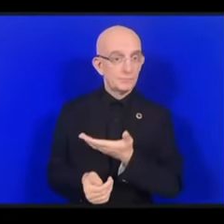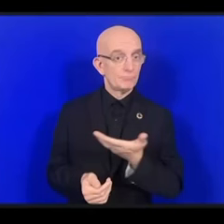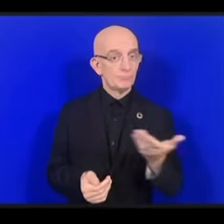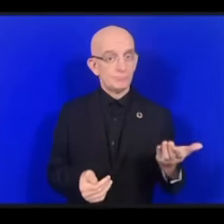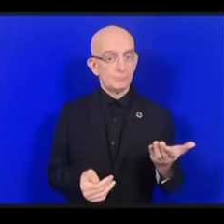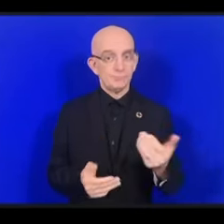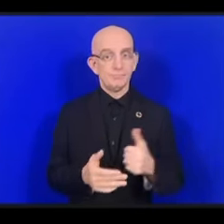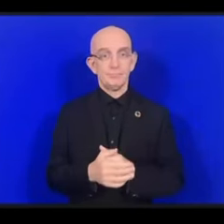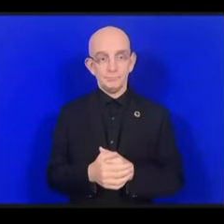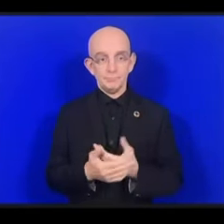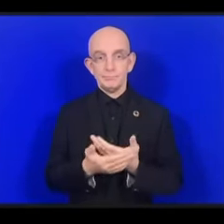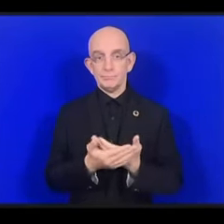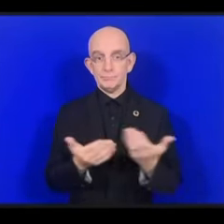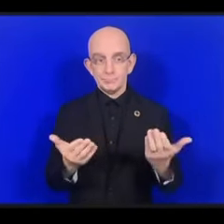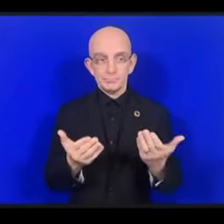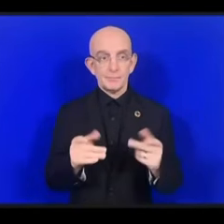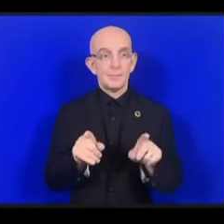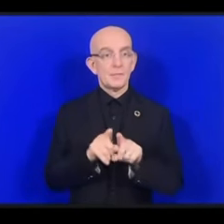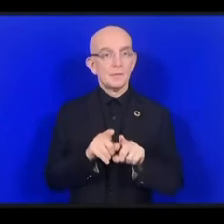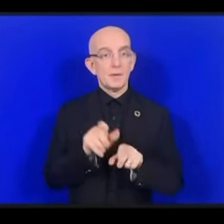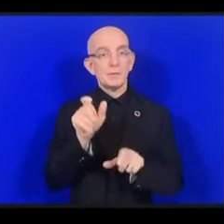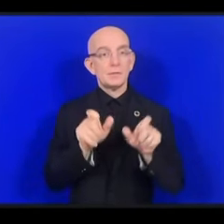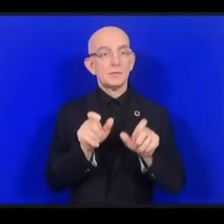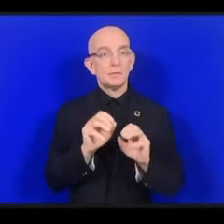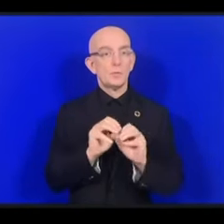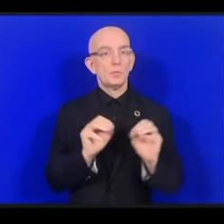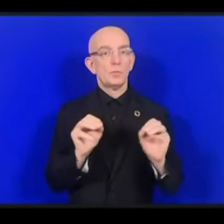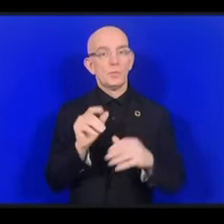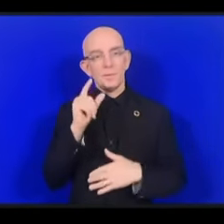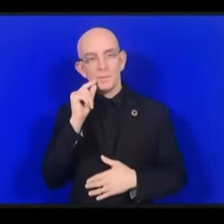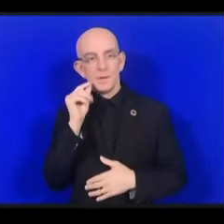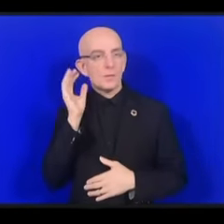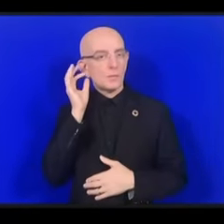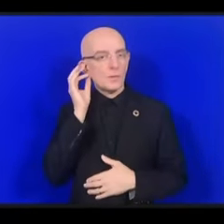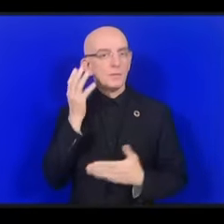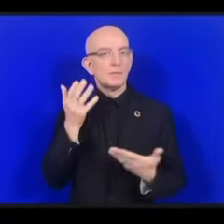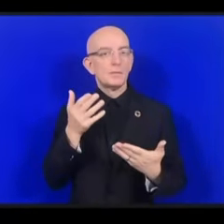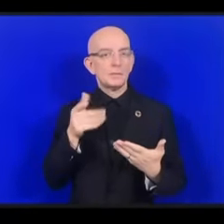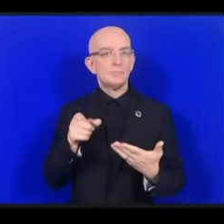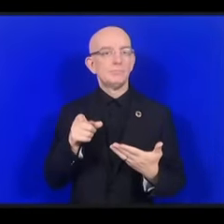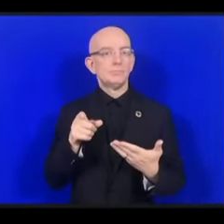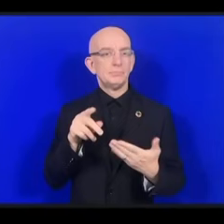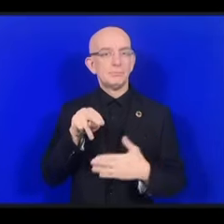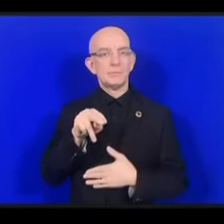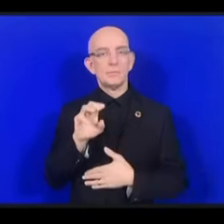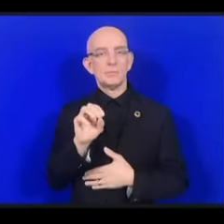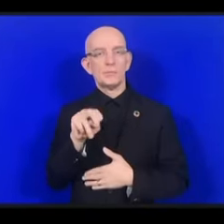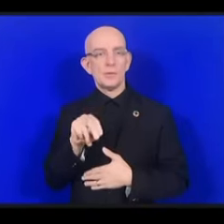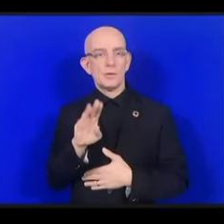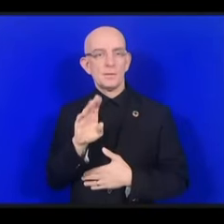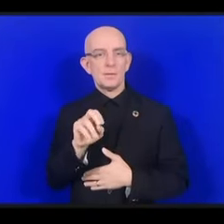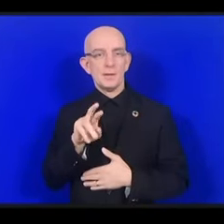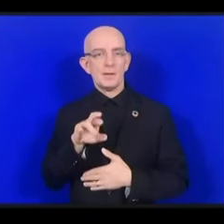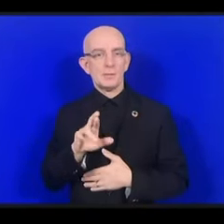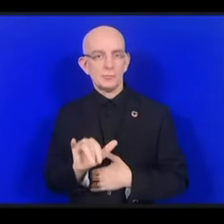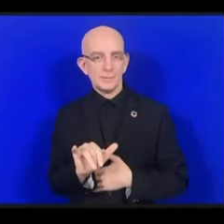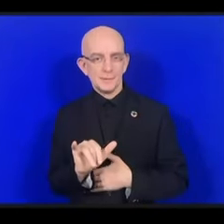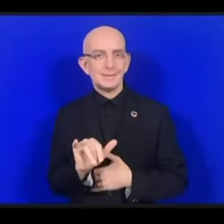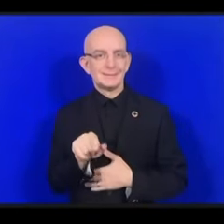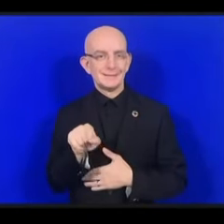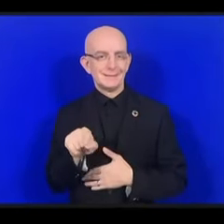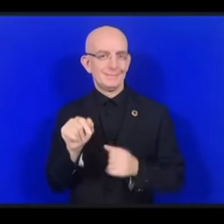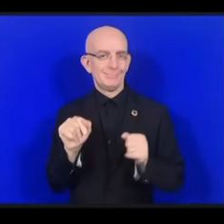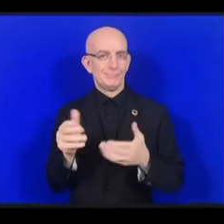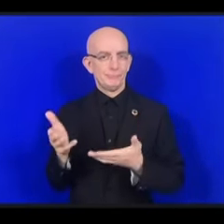our bodies are finally used to the Japanese time zone. I am Teresinha Alves Brito,